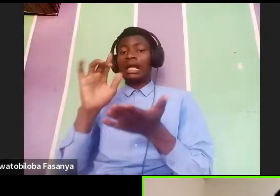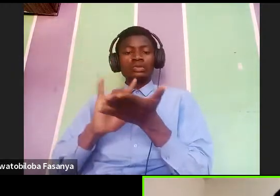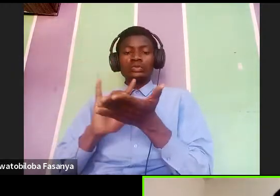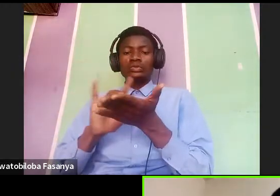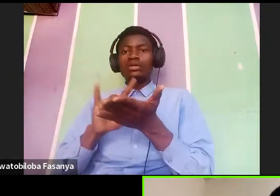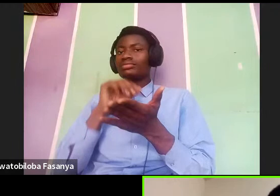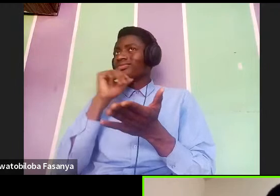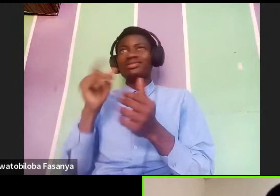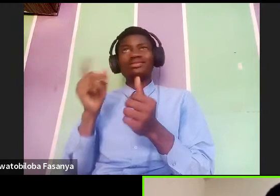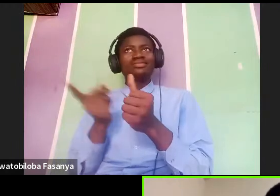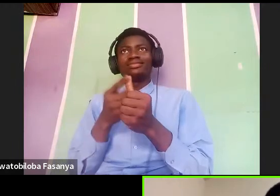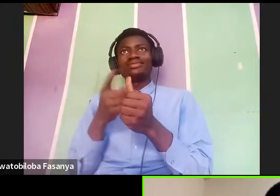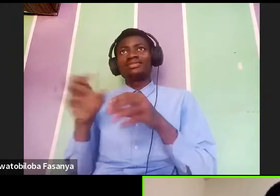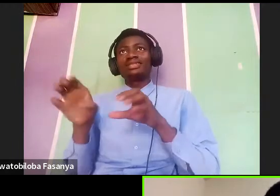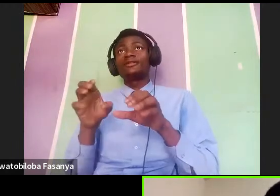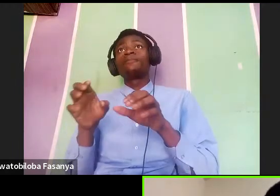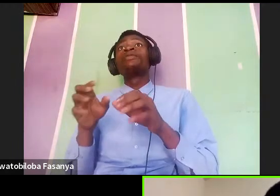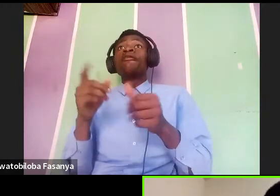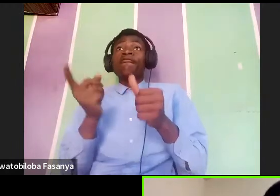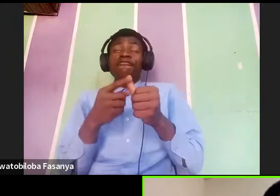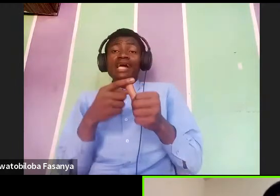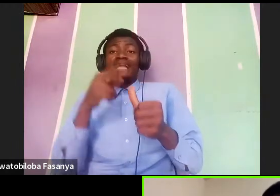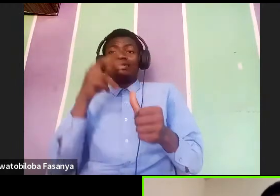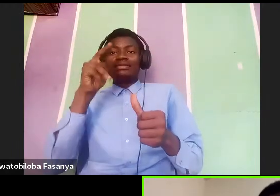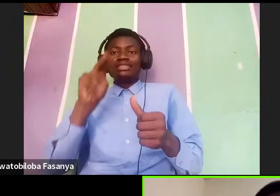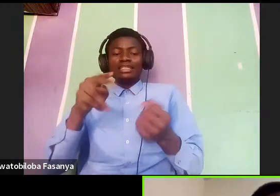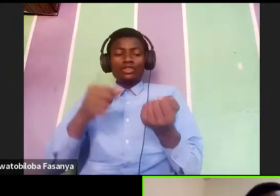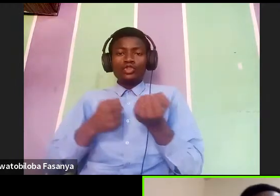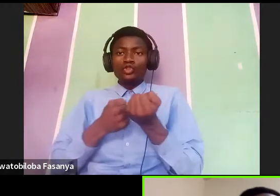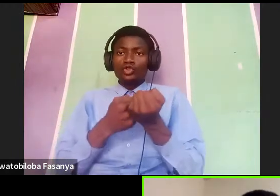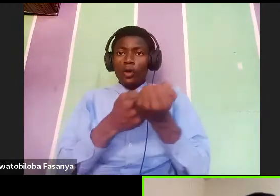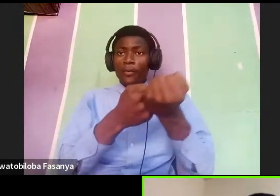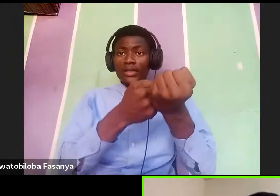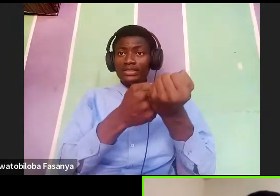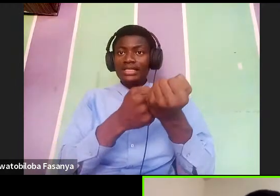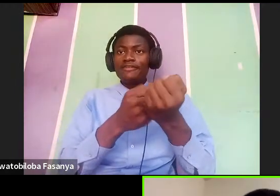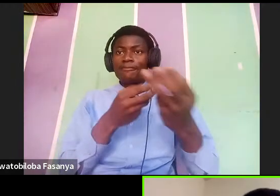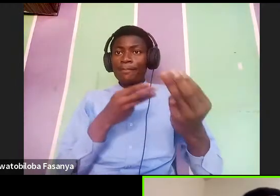work, then you may need to seek for the help. Here,